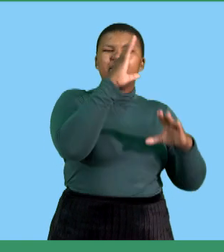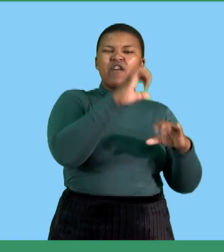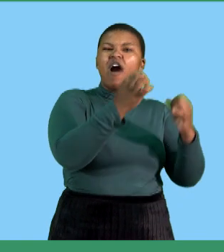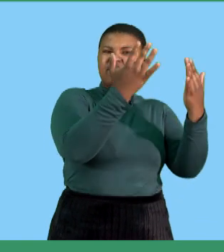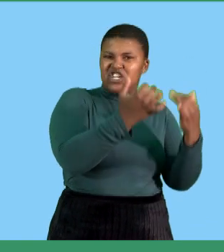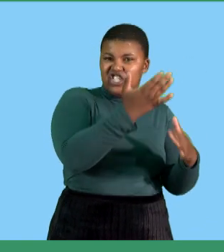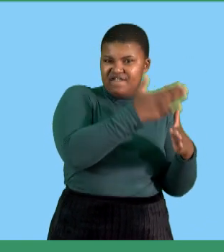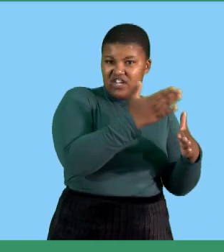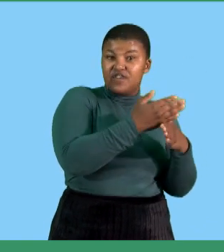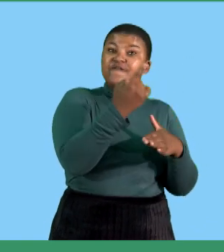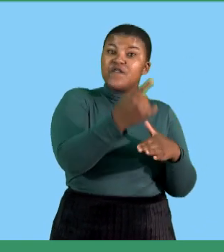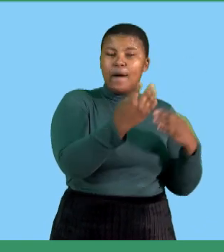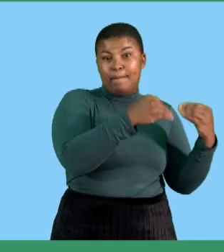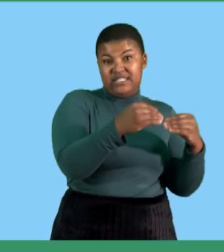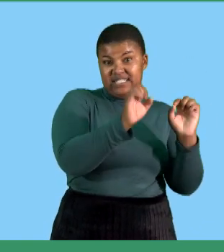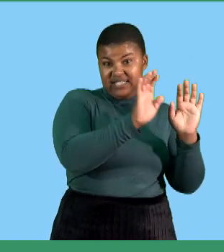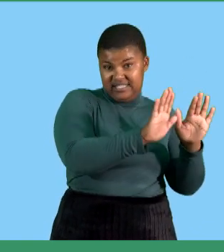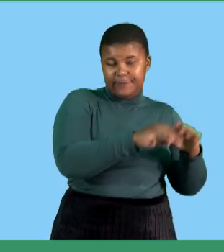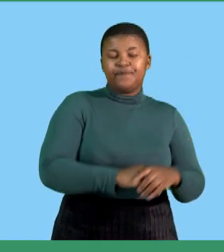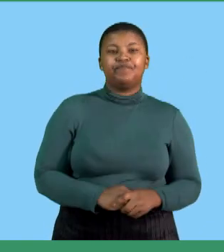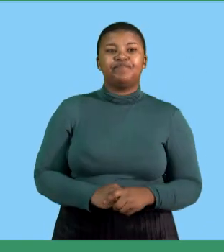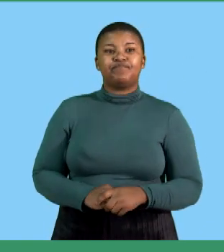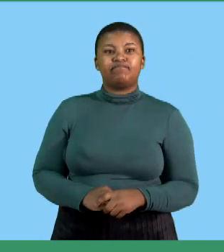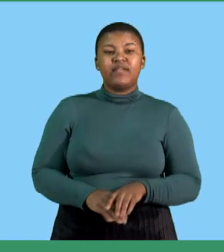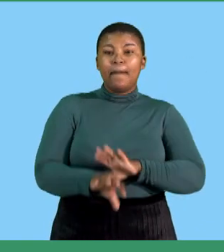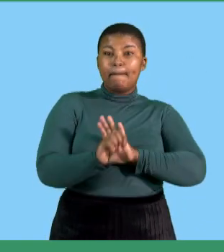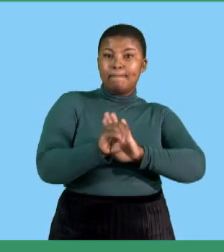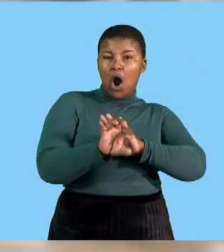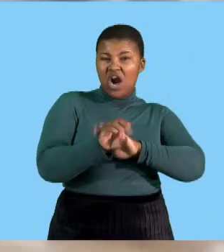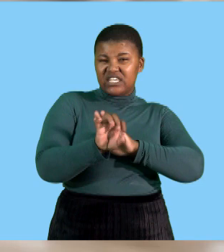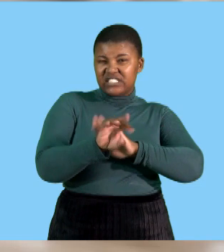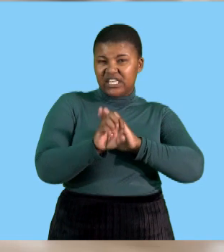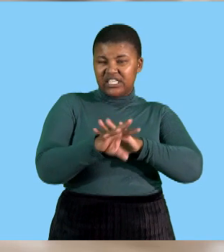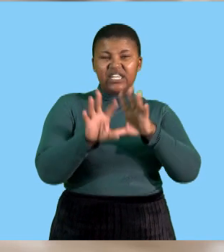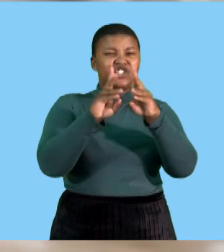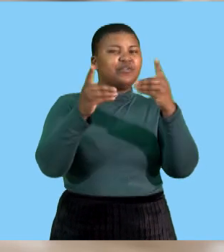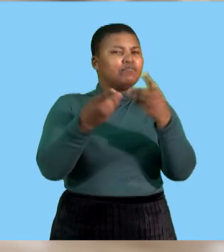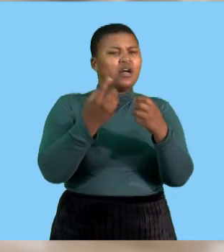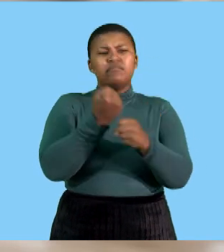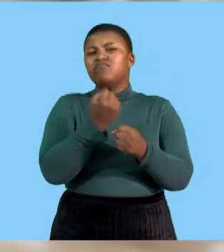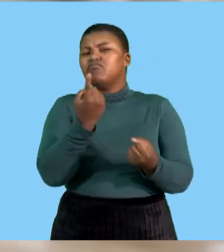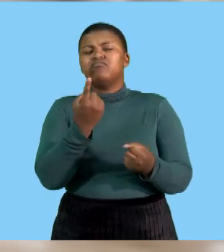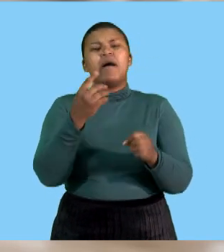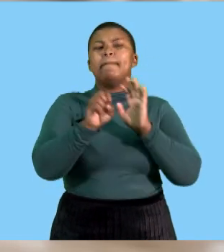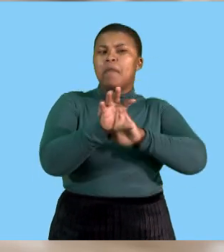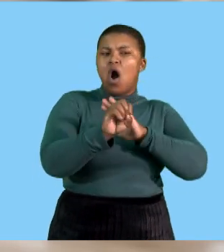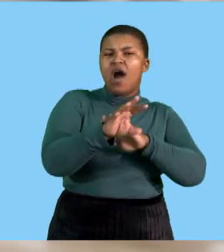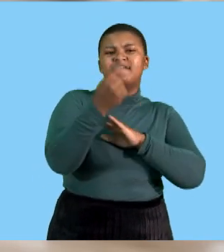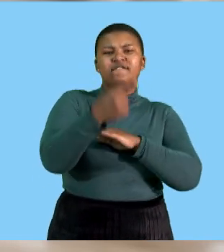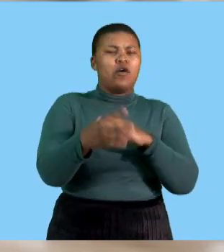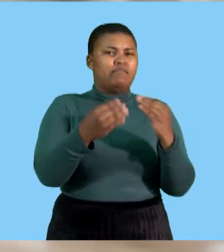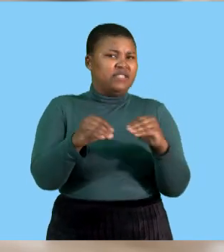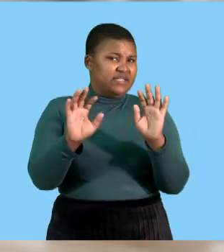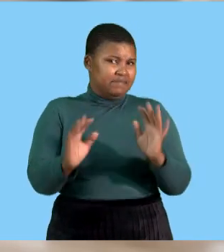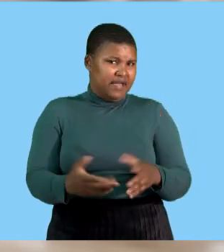financial function of the business. You will have a marketing department, and what they do is the marketing function of the